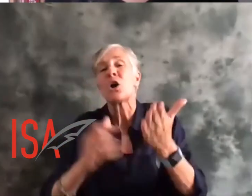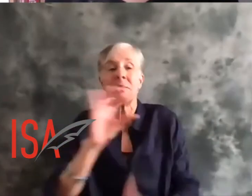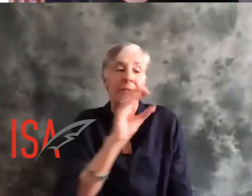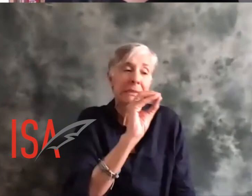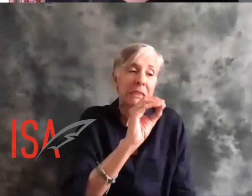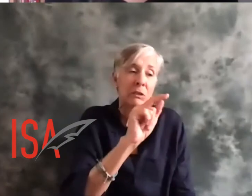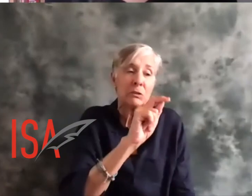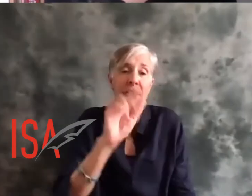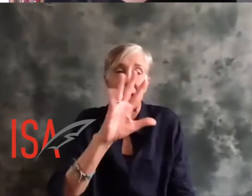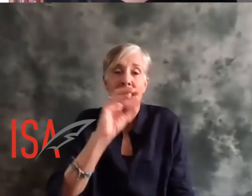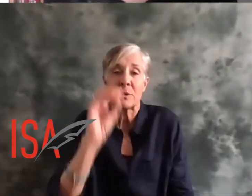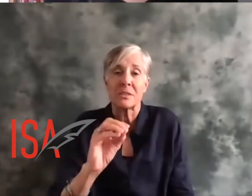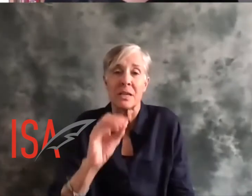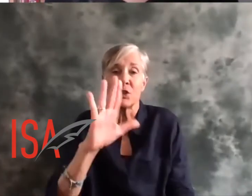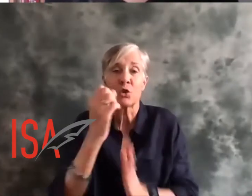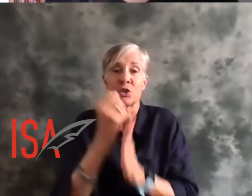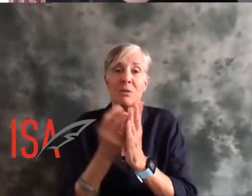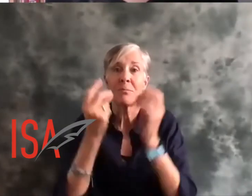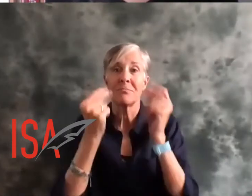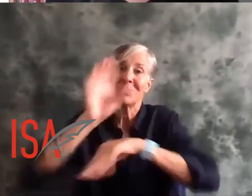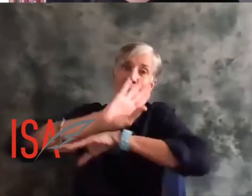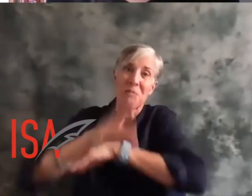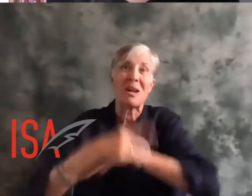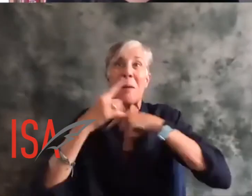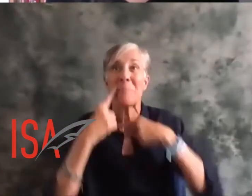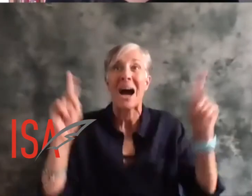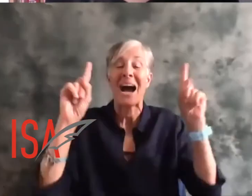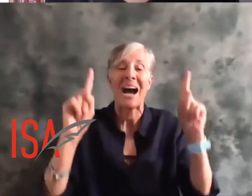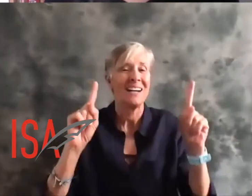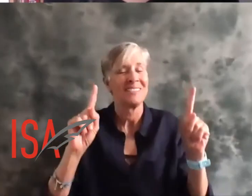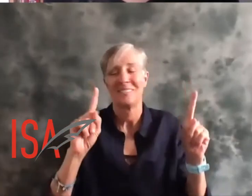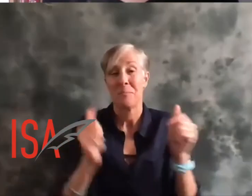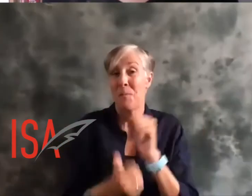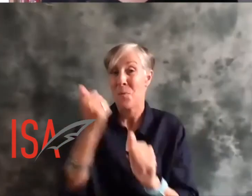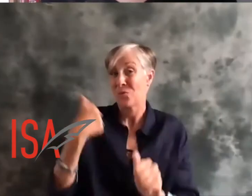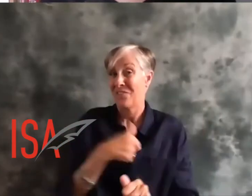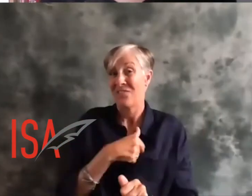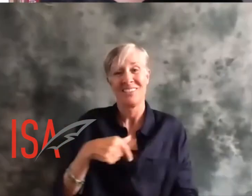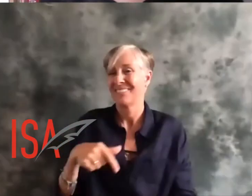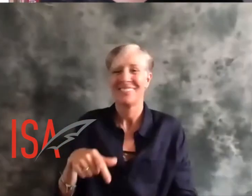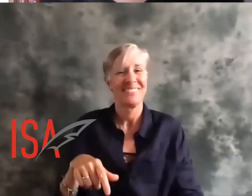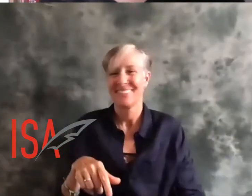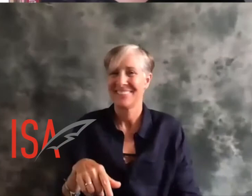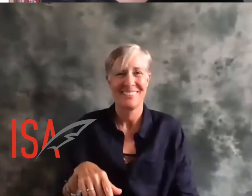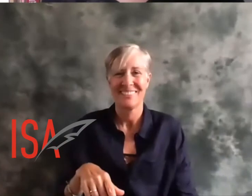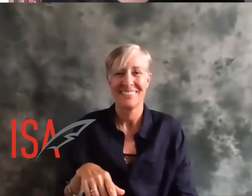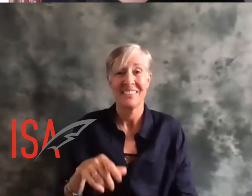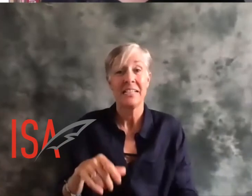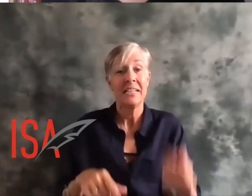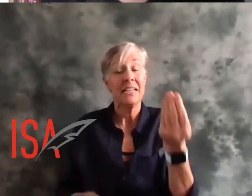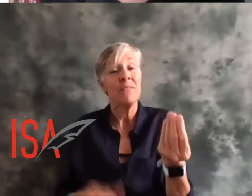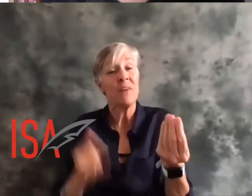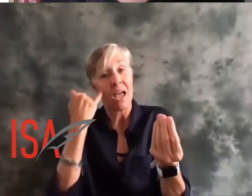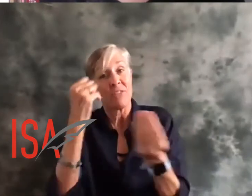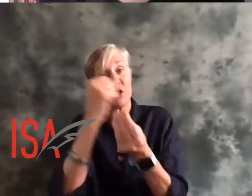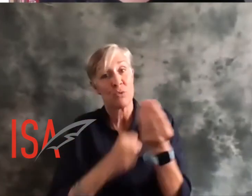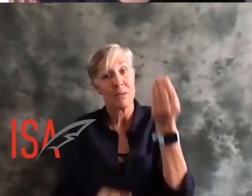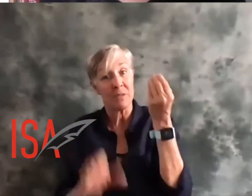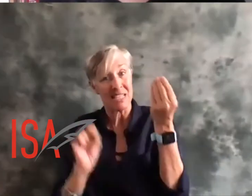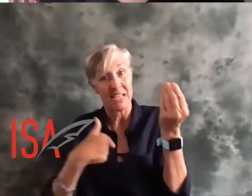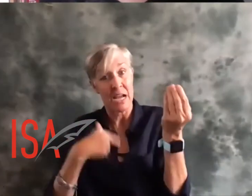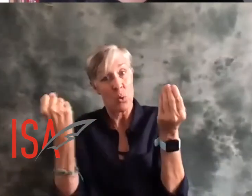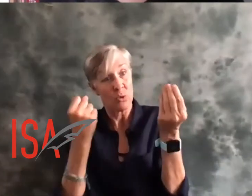so happy. For the rest of us, if it's going to take longer, what are you going to be proud of, and what's something that you want to hold on